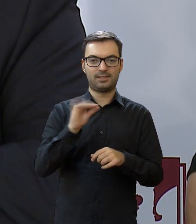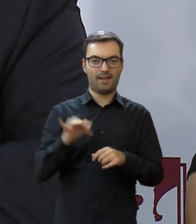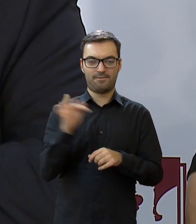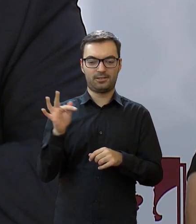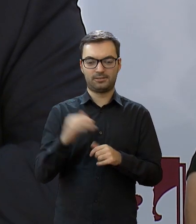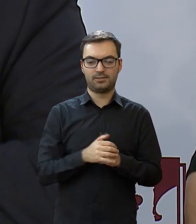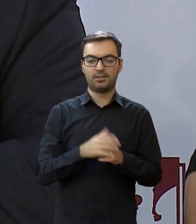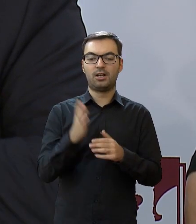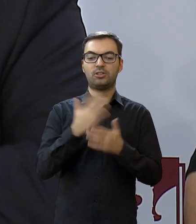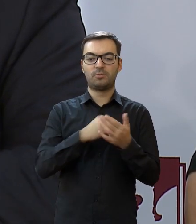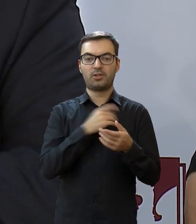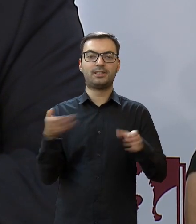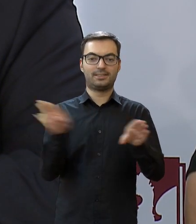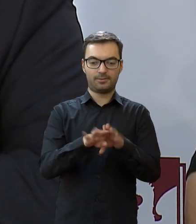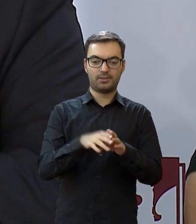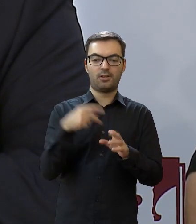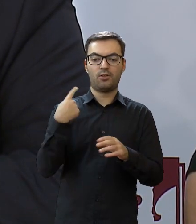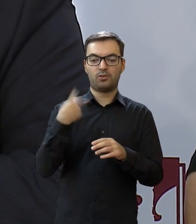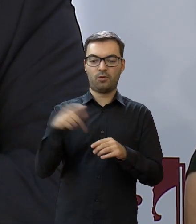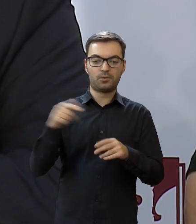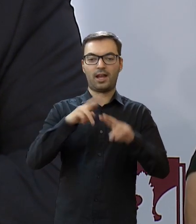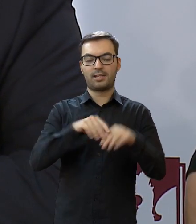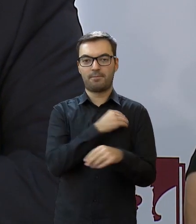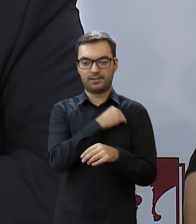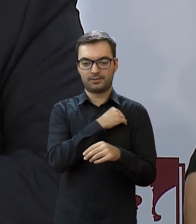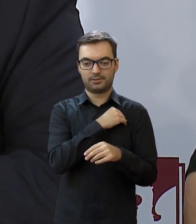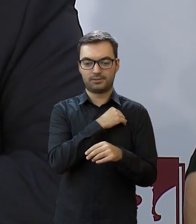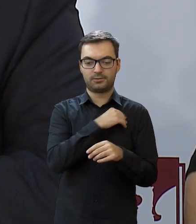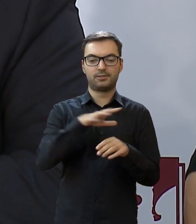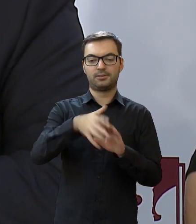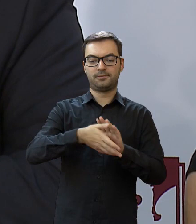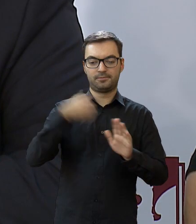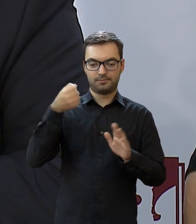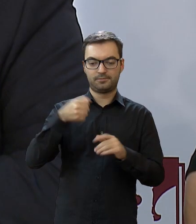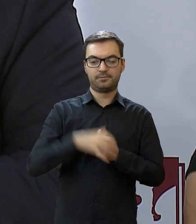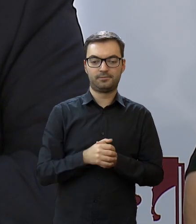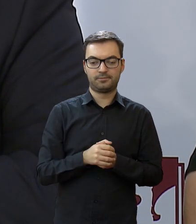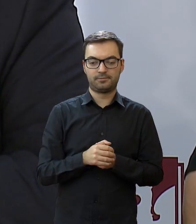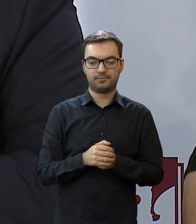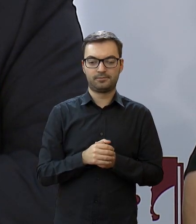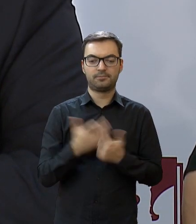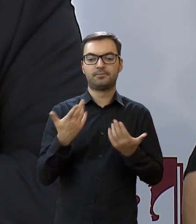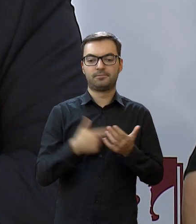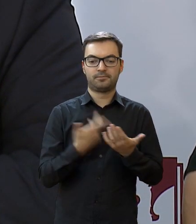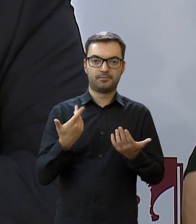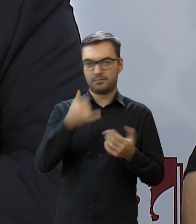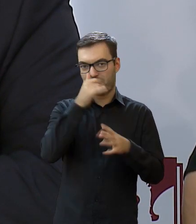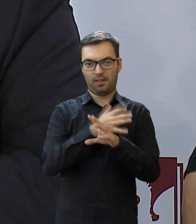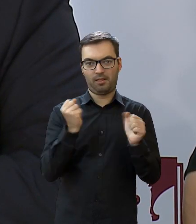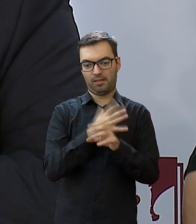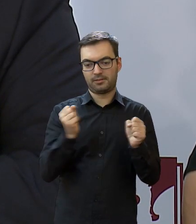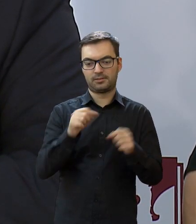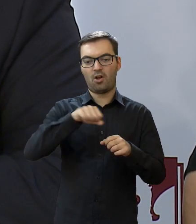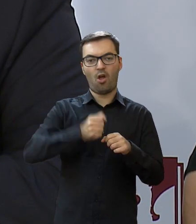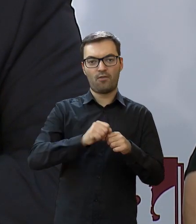It was closed after the initial removal of certain materials, but it could not be reopened. The fire